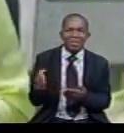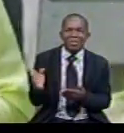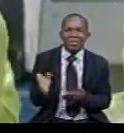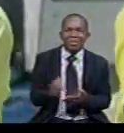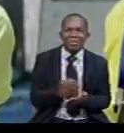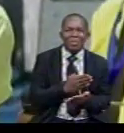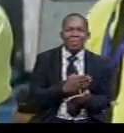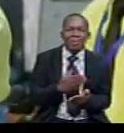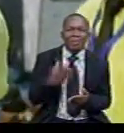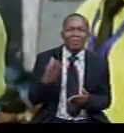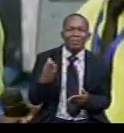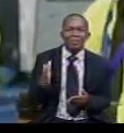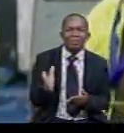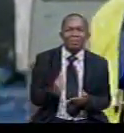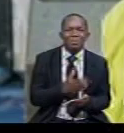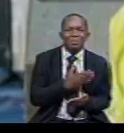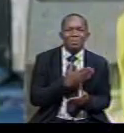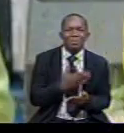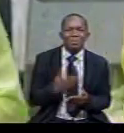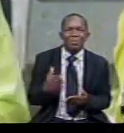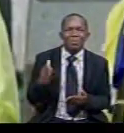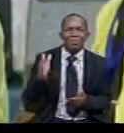It's